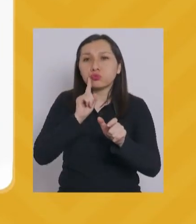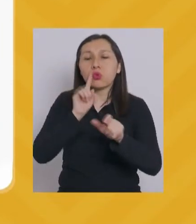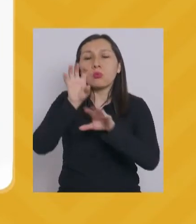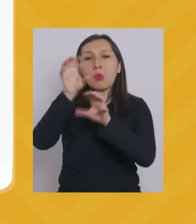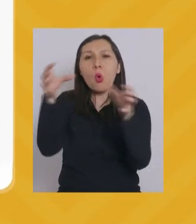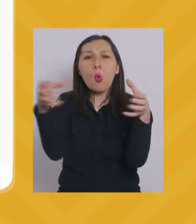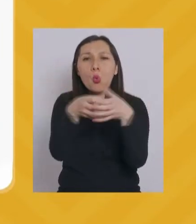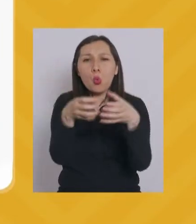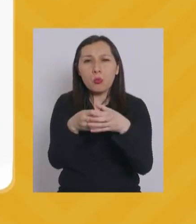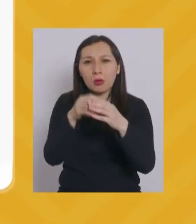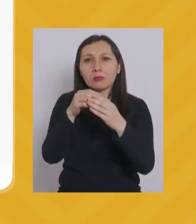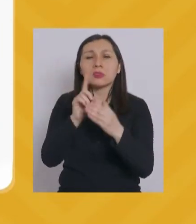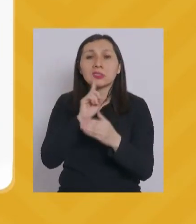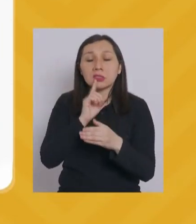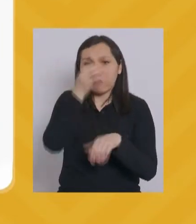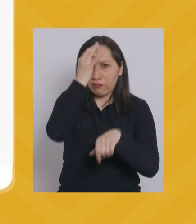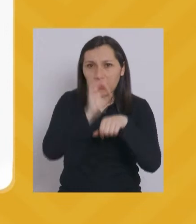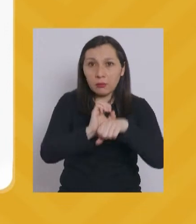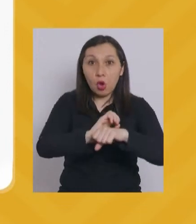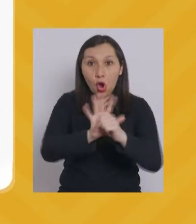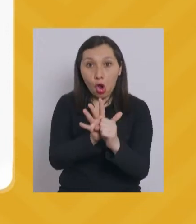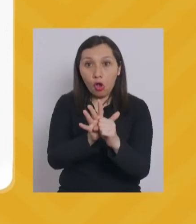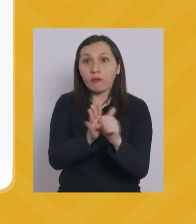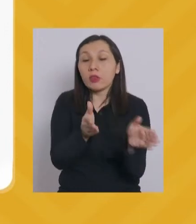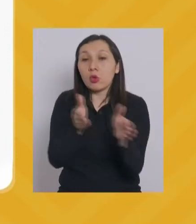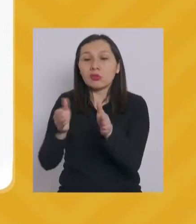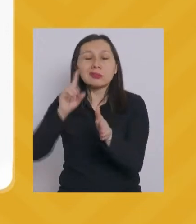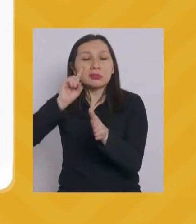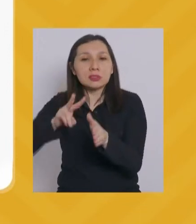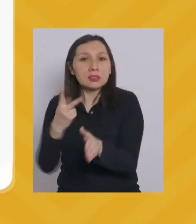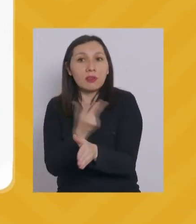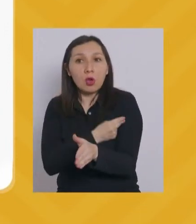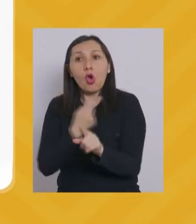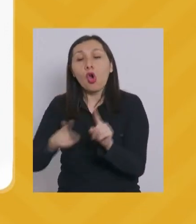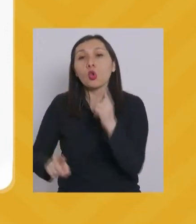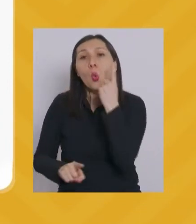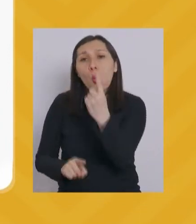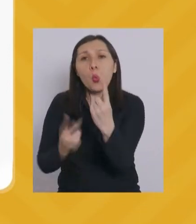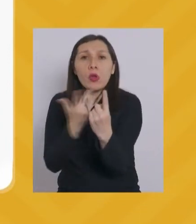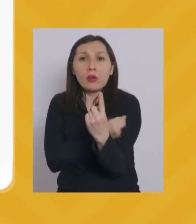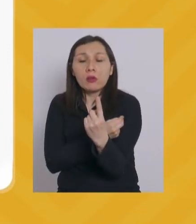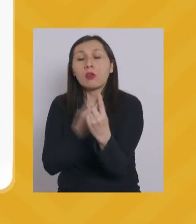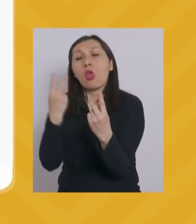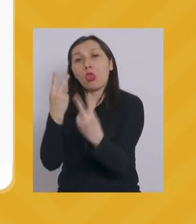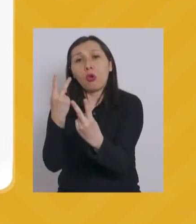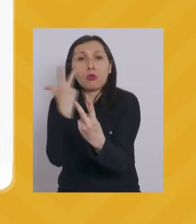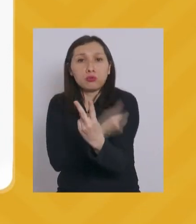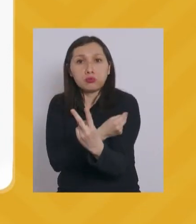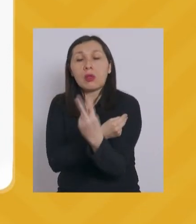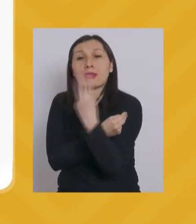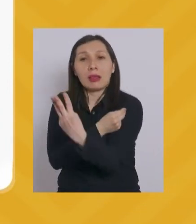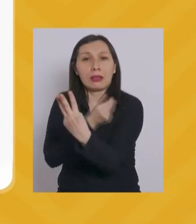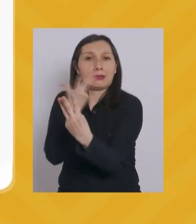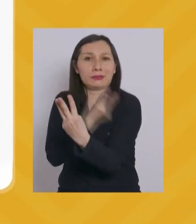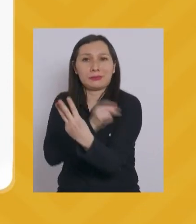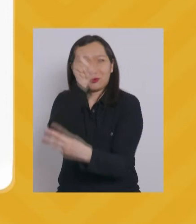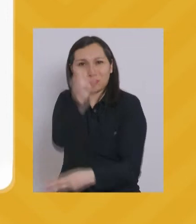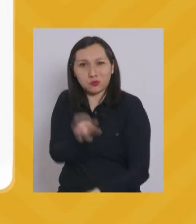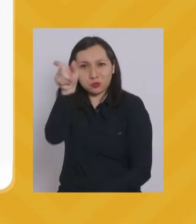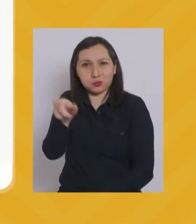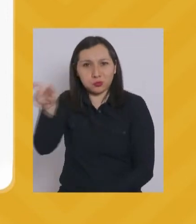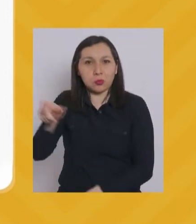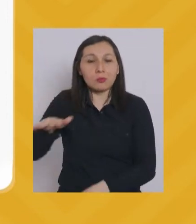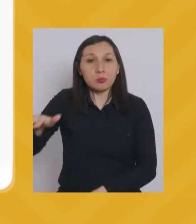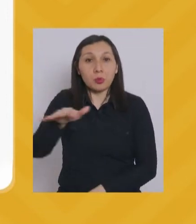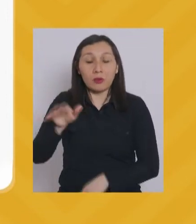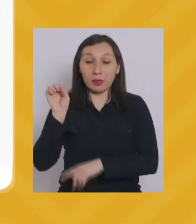of persons that were in each one of the groups, that the ones that developed COVID, the ones that were non-vaccinated, and the ones